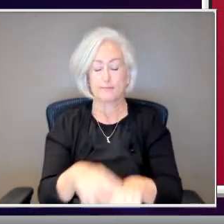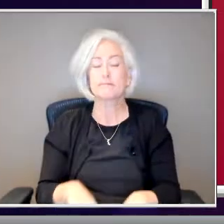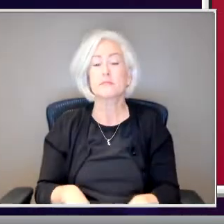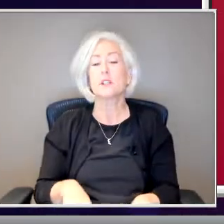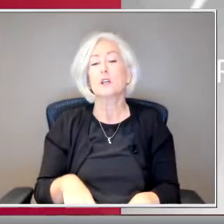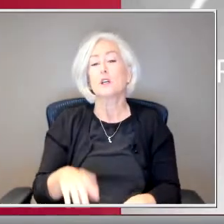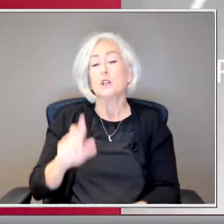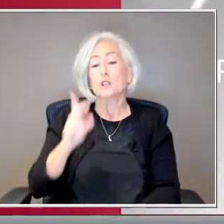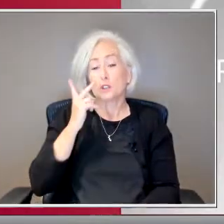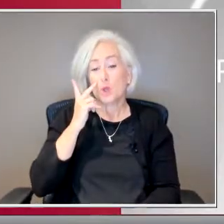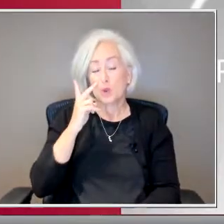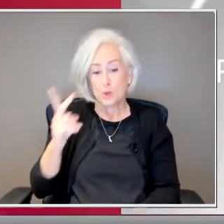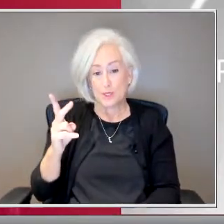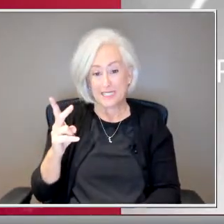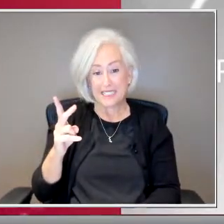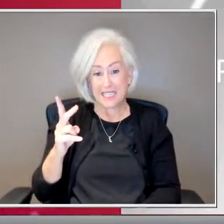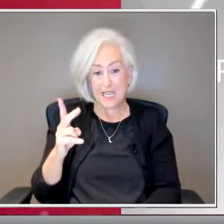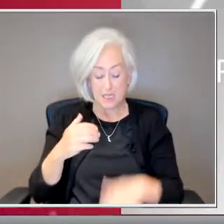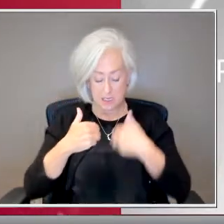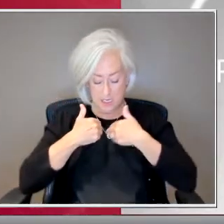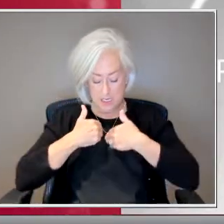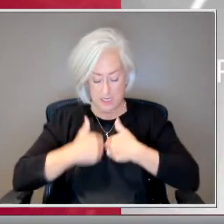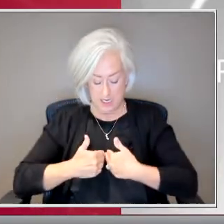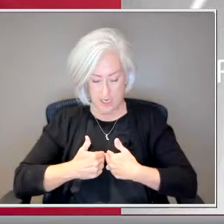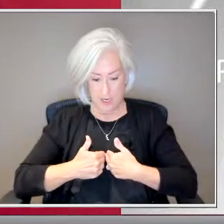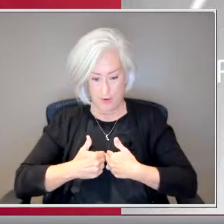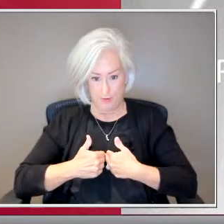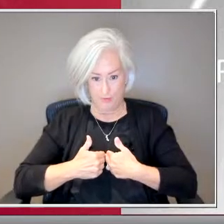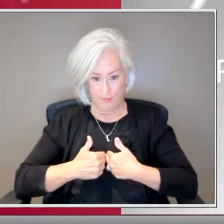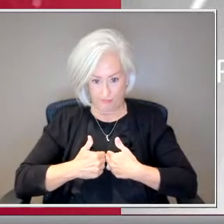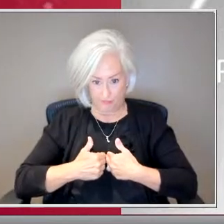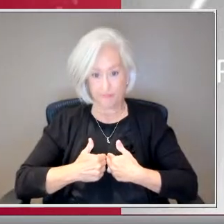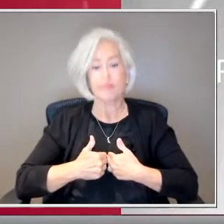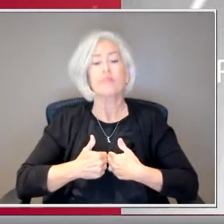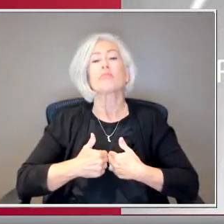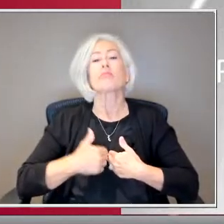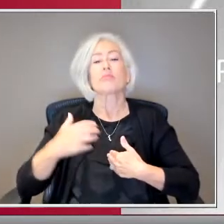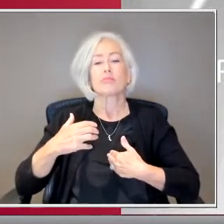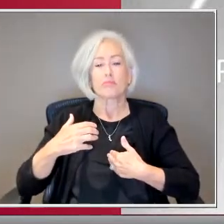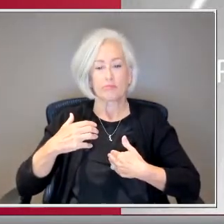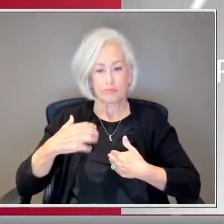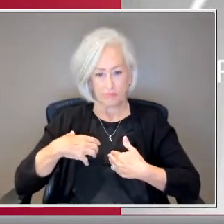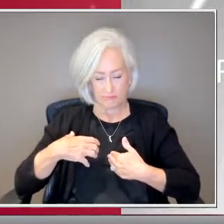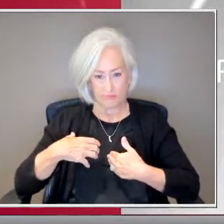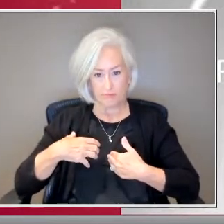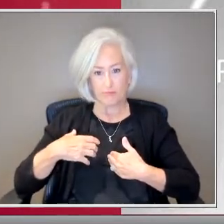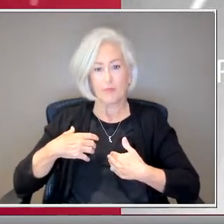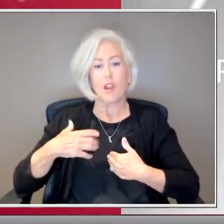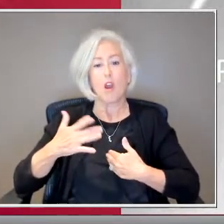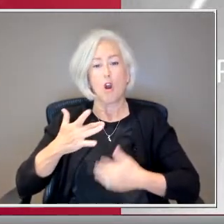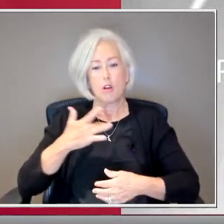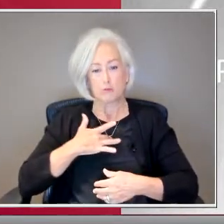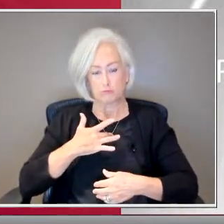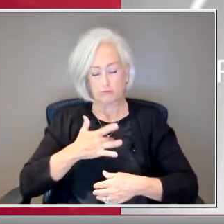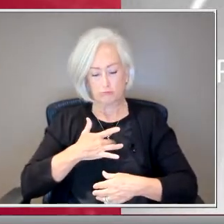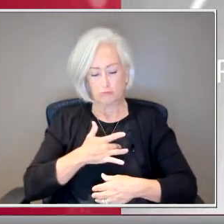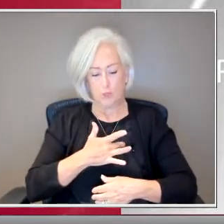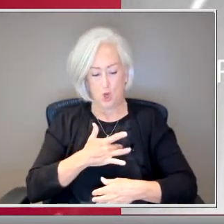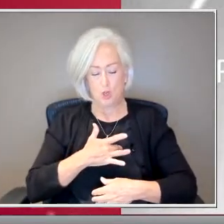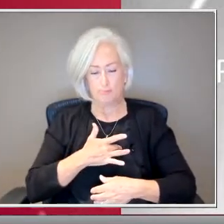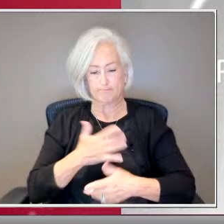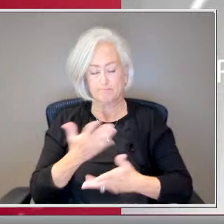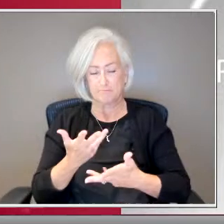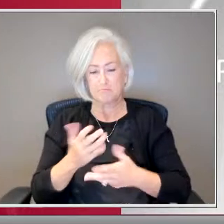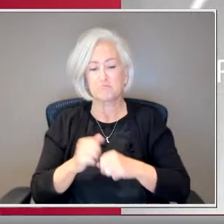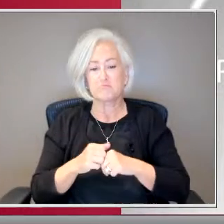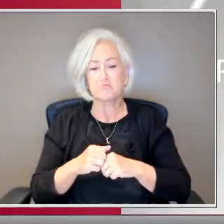right of left of center is her heart, and you can see where the pacemaker sits in the chest. Imagine if that were on the left, it's right over